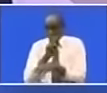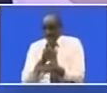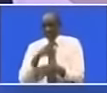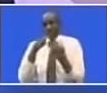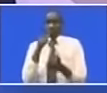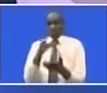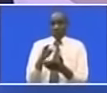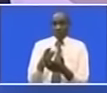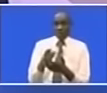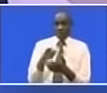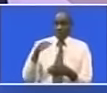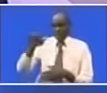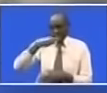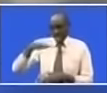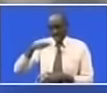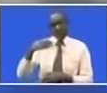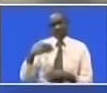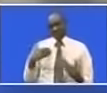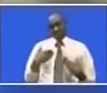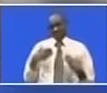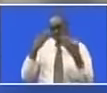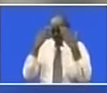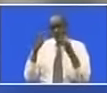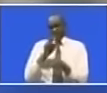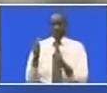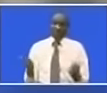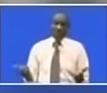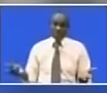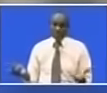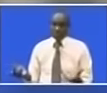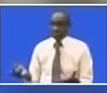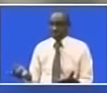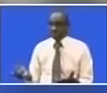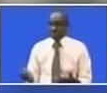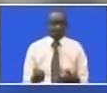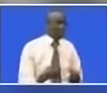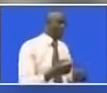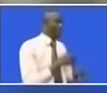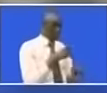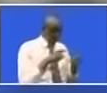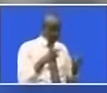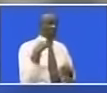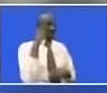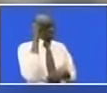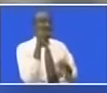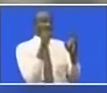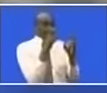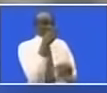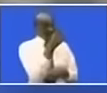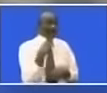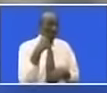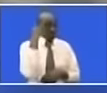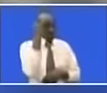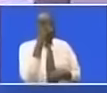observation for an area which I did not observe. But there are these issues that do emerge